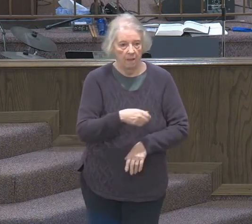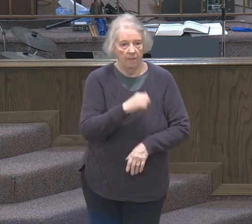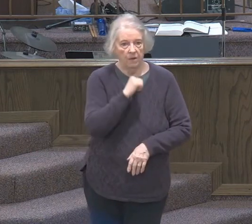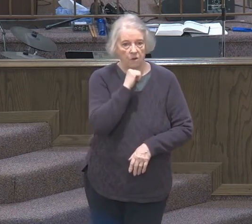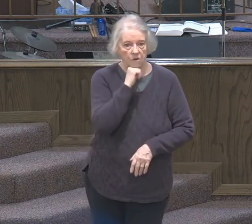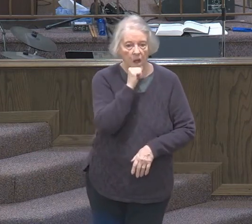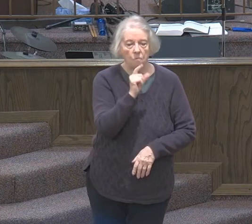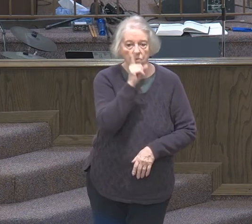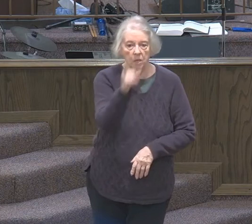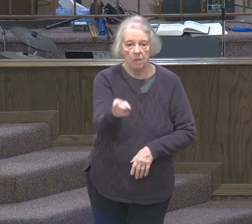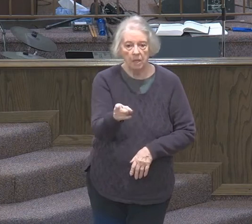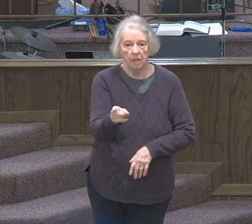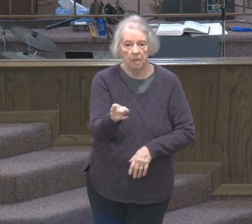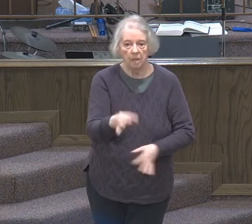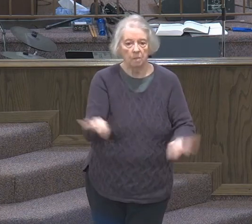the expression